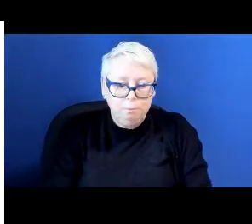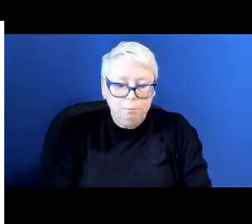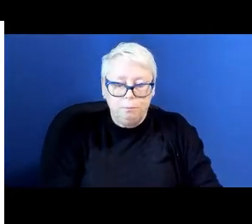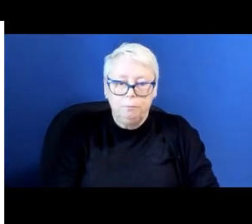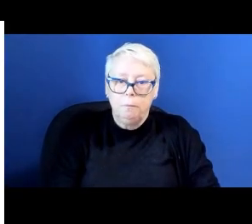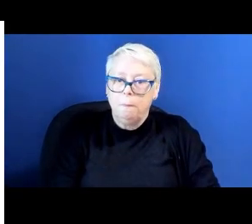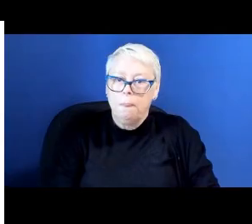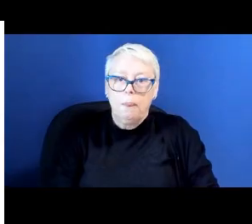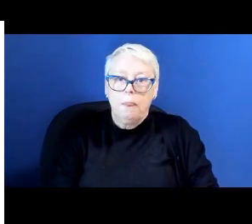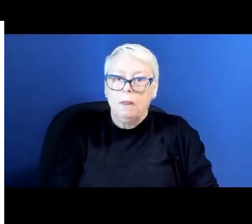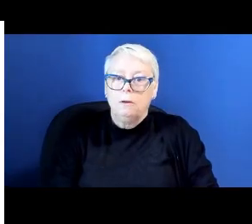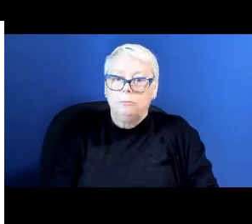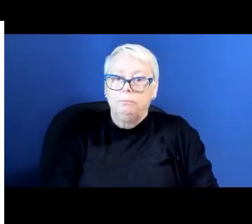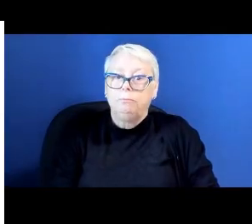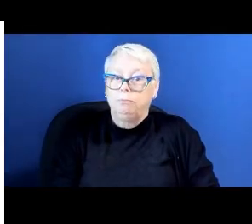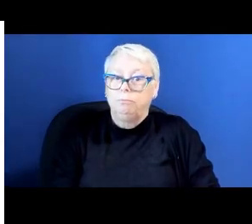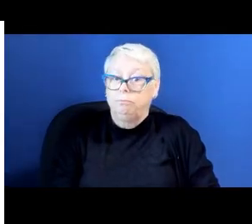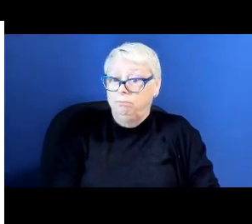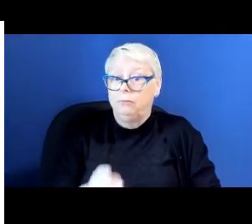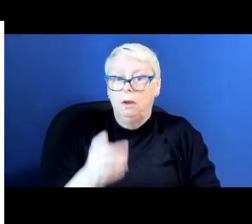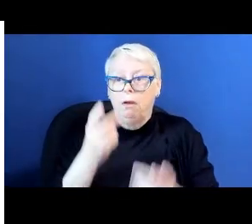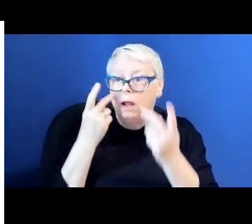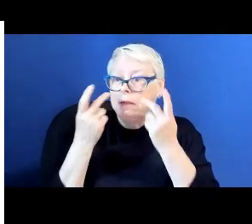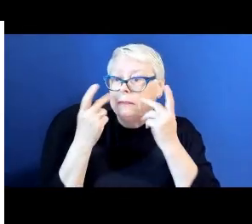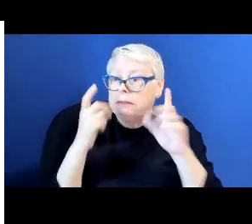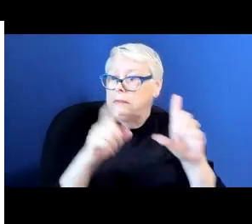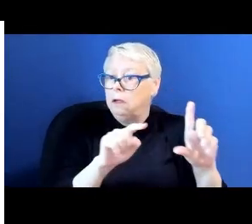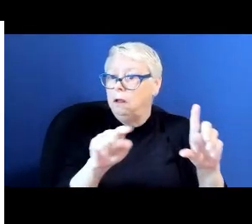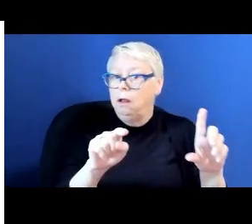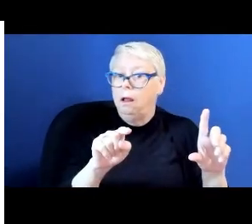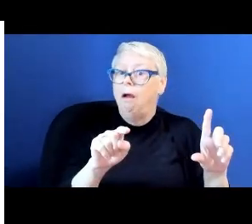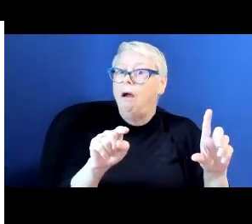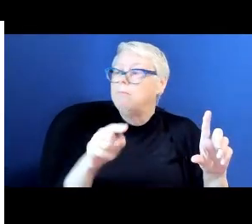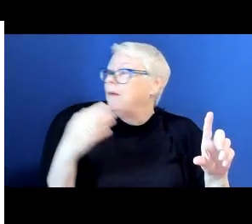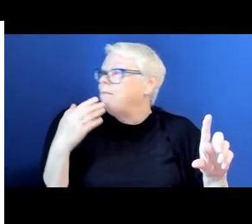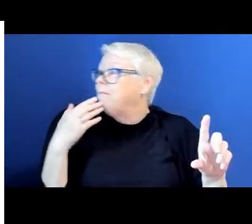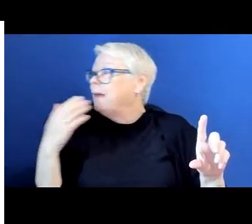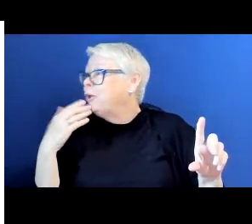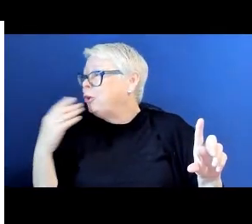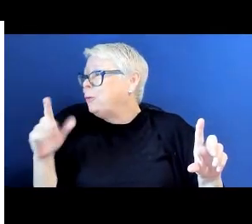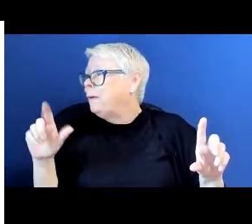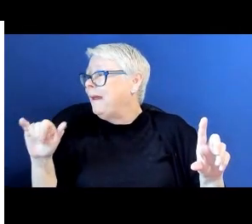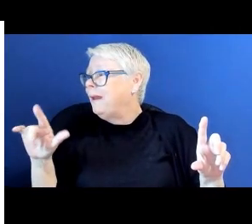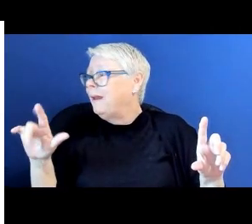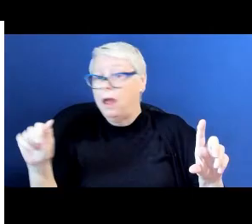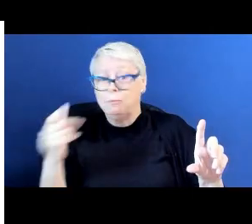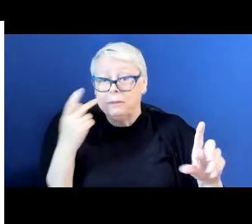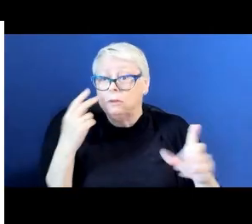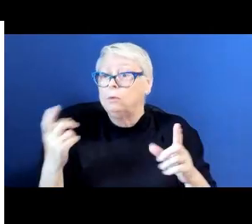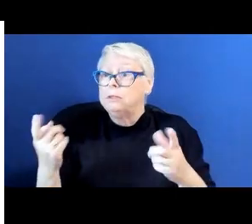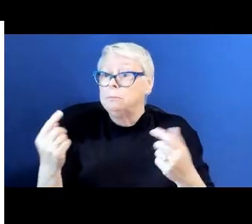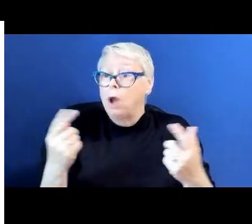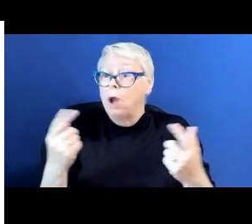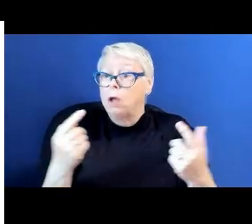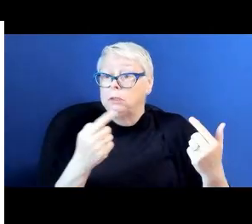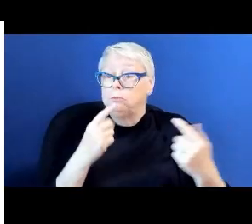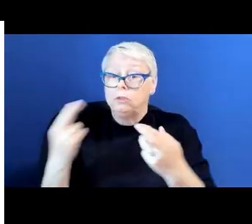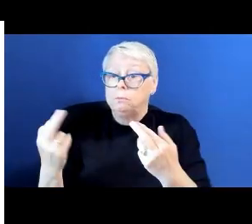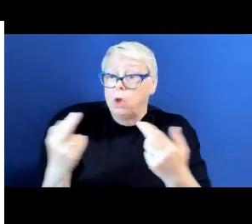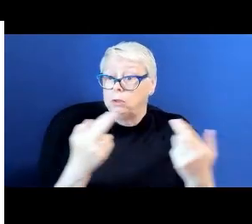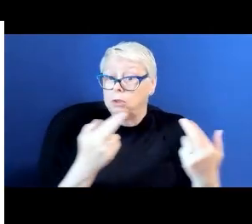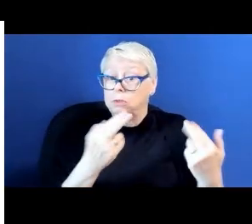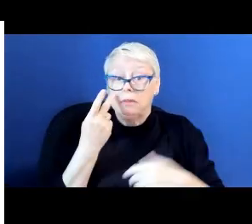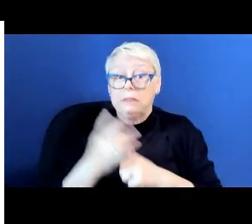Oh, we see that responses started to come in. Thank you so much, Leila. And majority of our attendees having